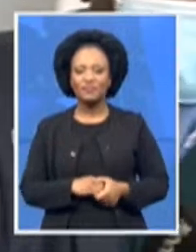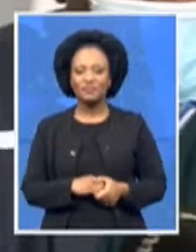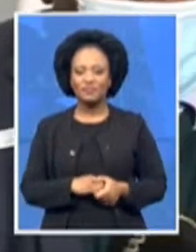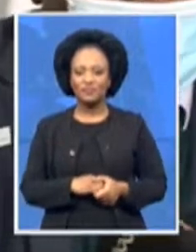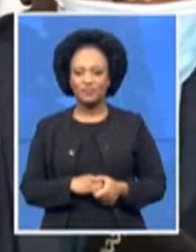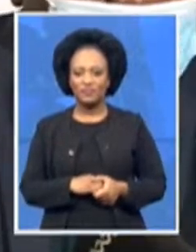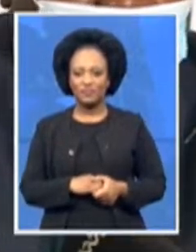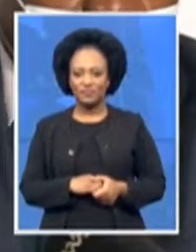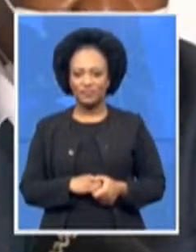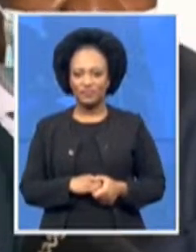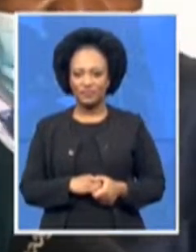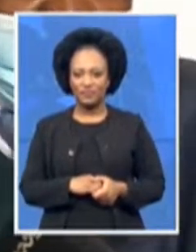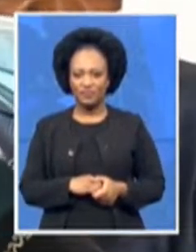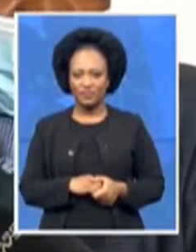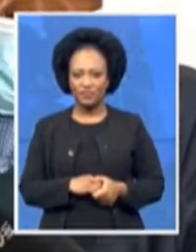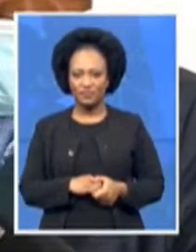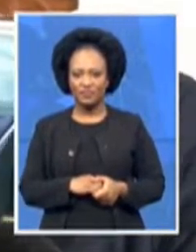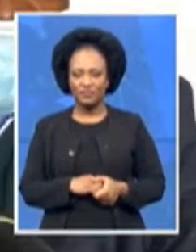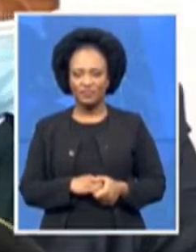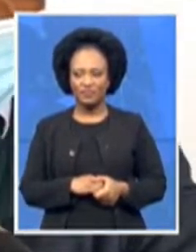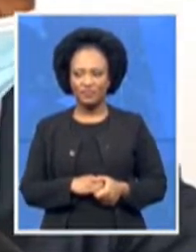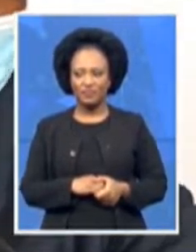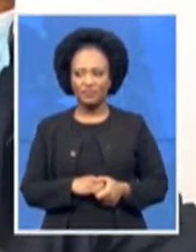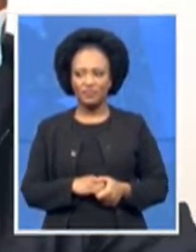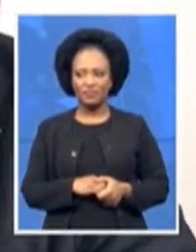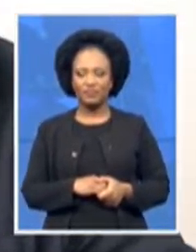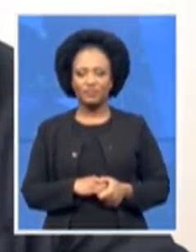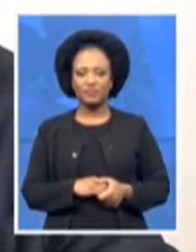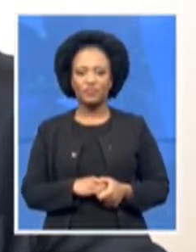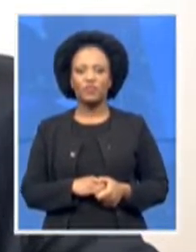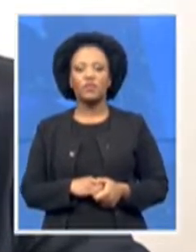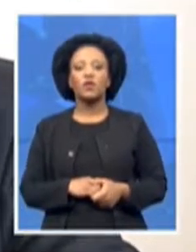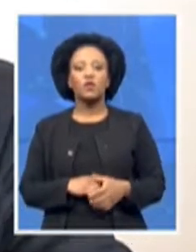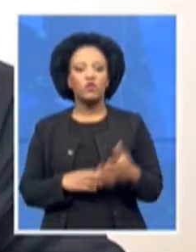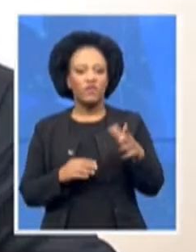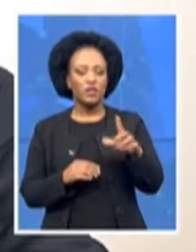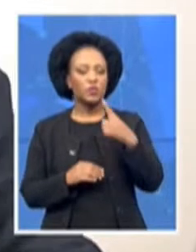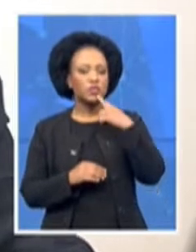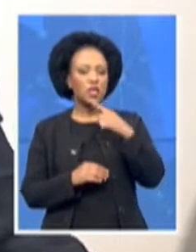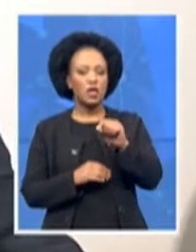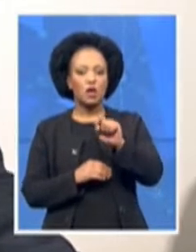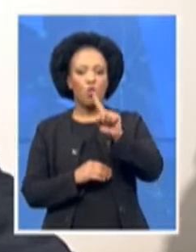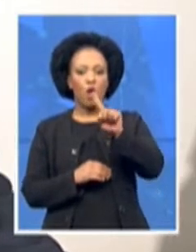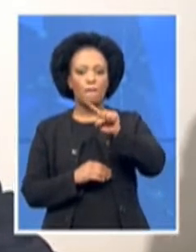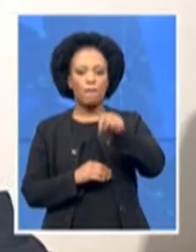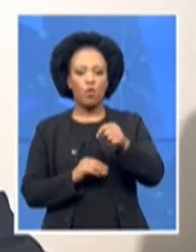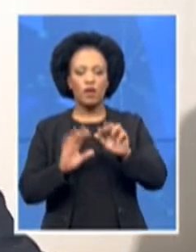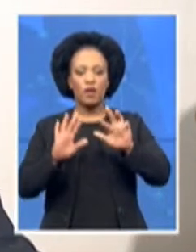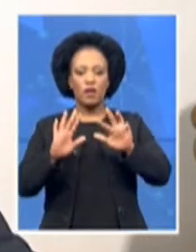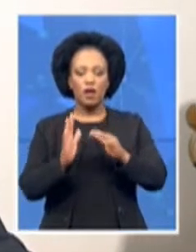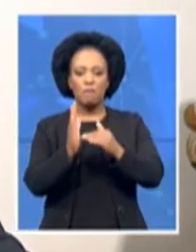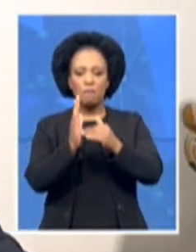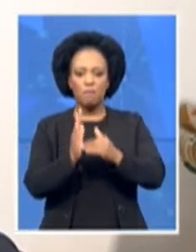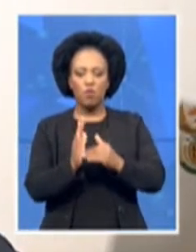1.9 million. Eh? Yes. Out of 2.9 population.